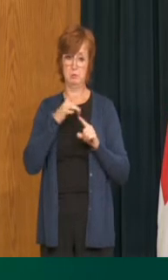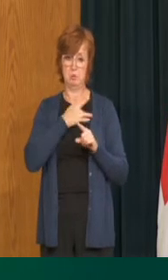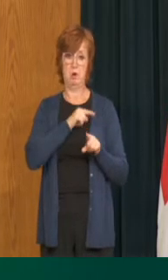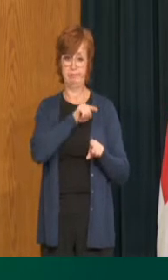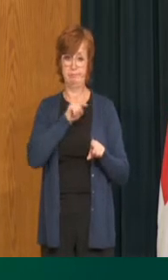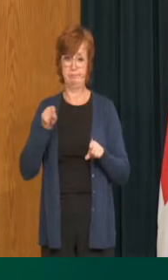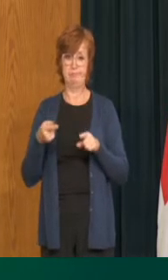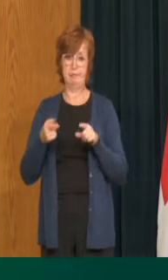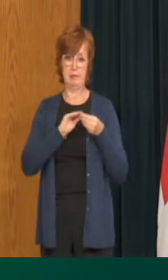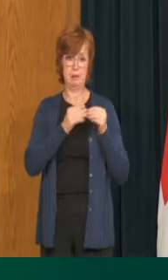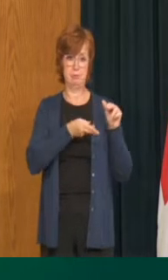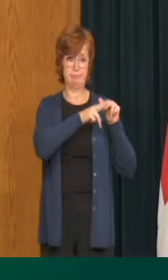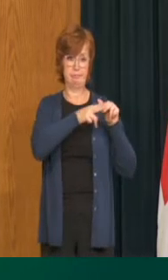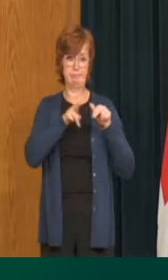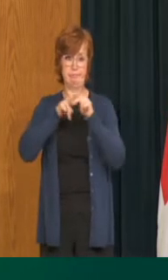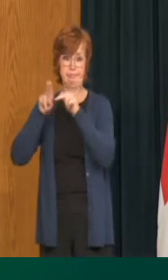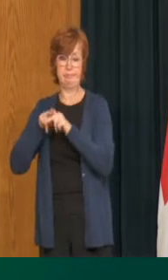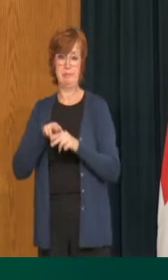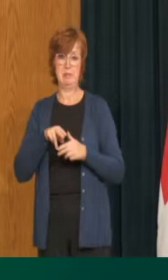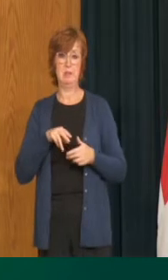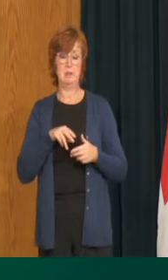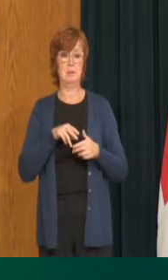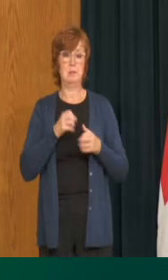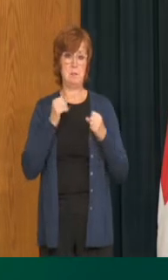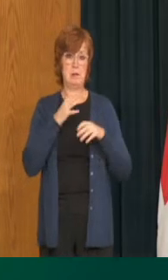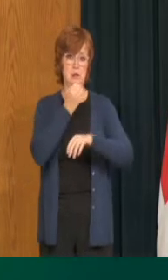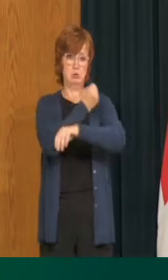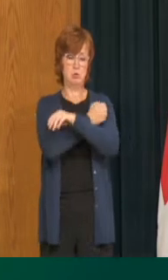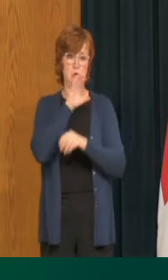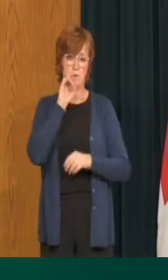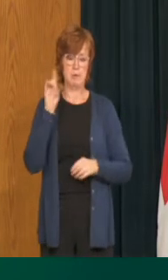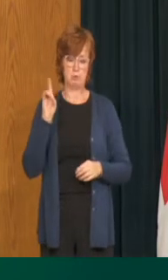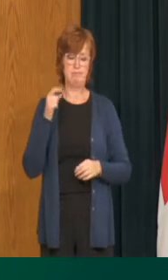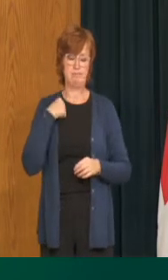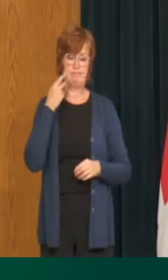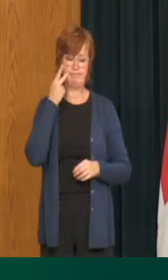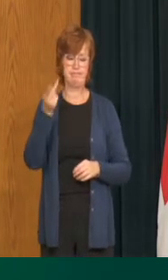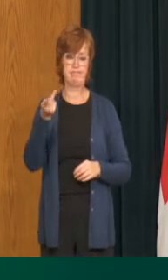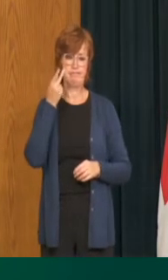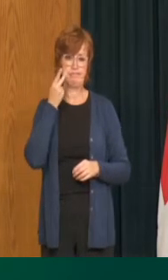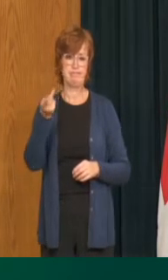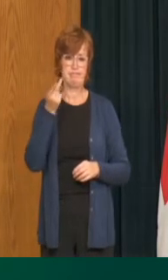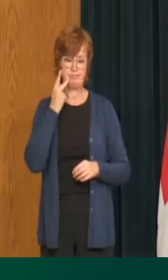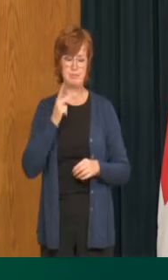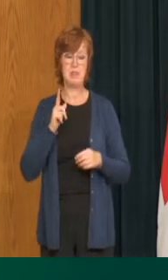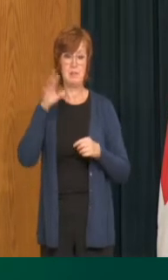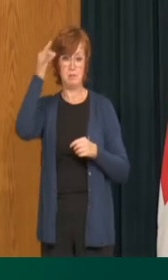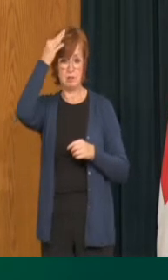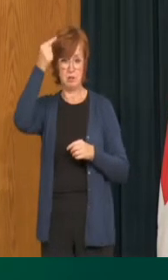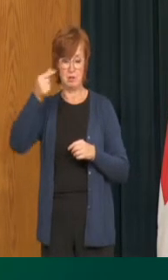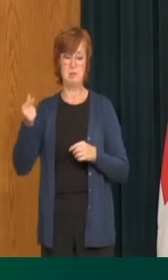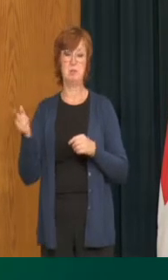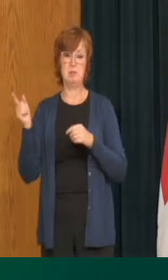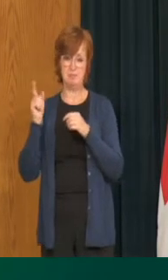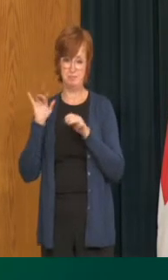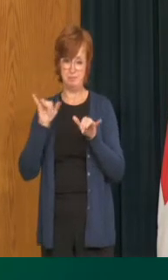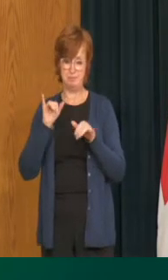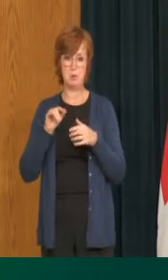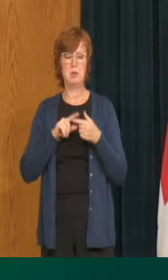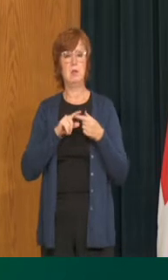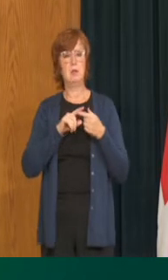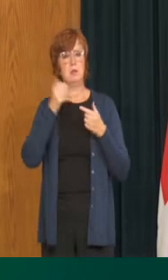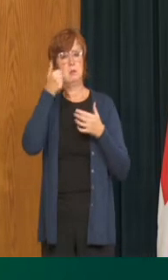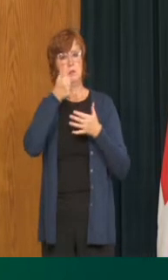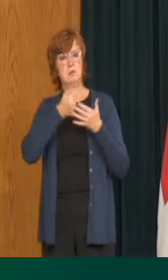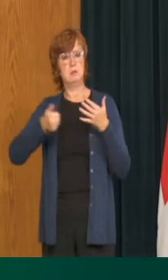right across Canada. I think of some comments that the chief coroner had made in an article